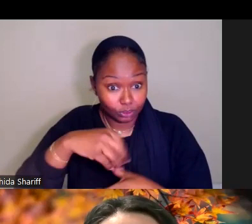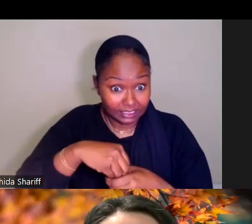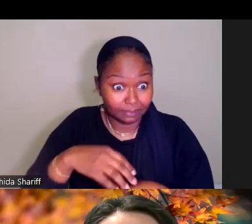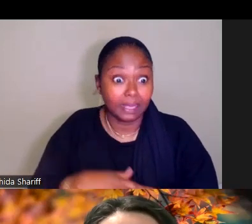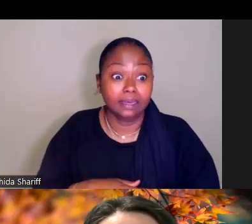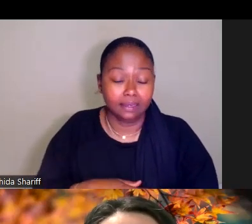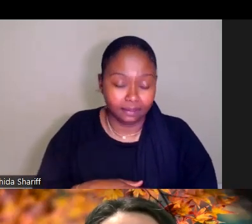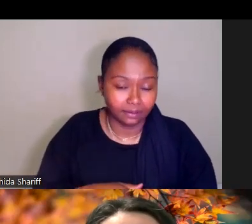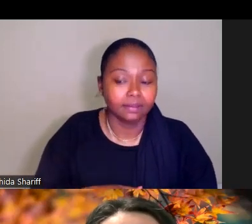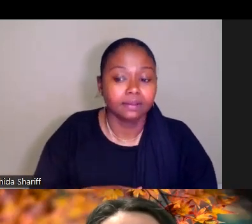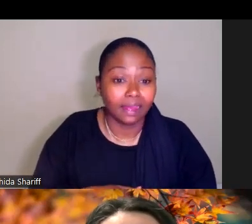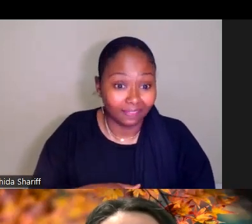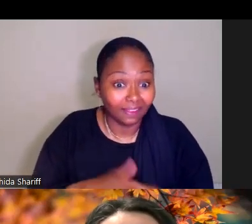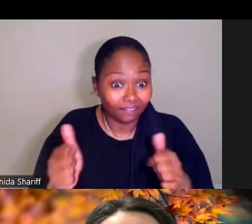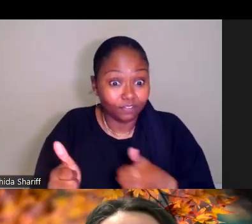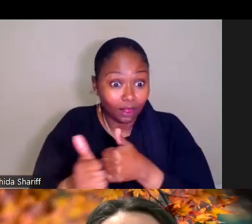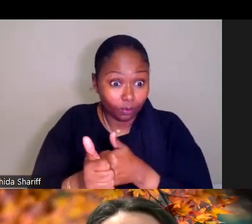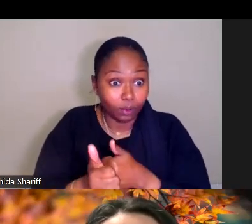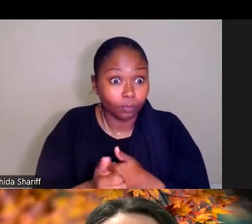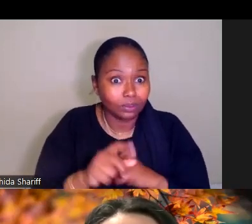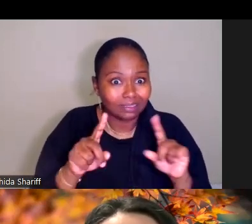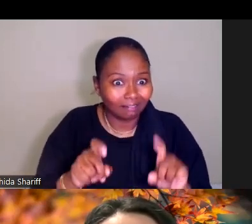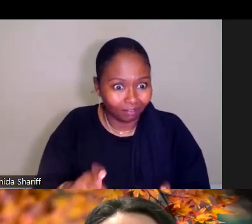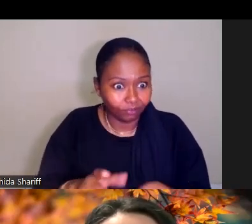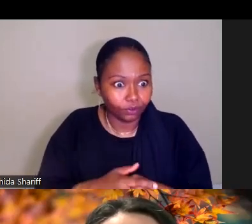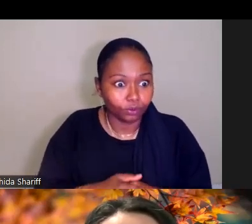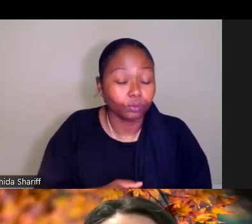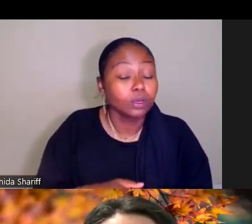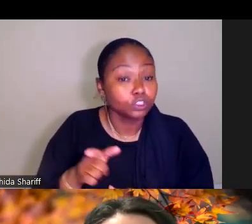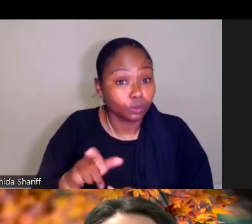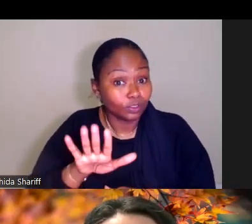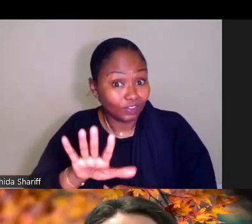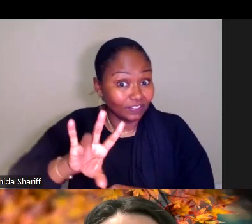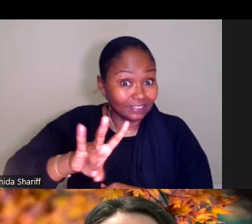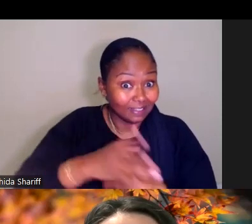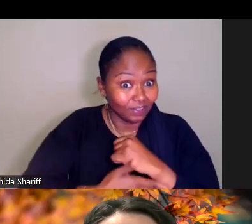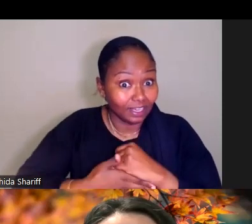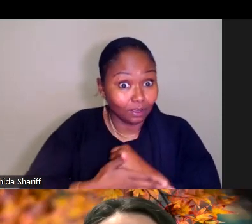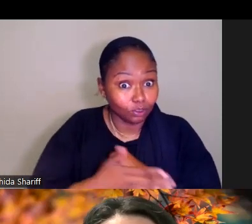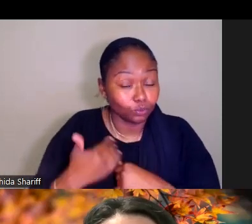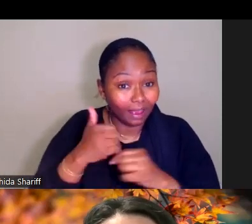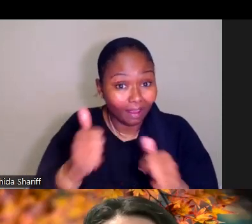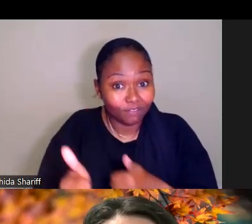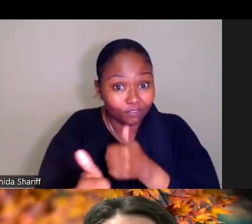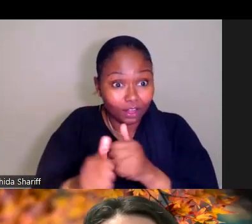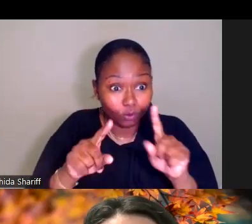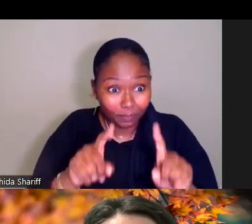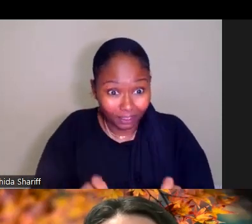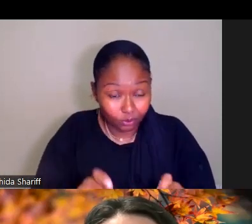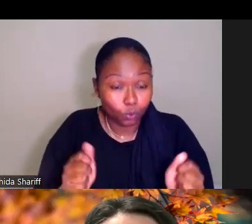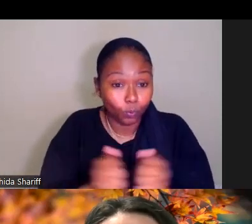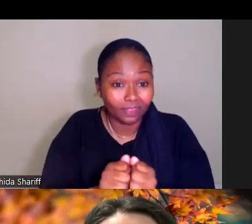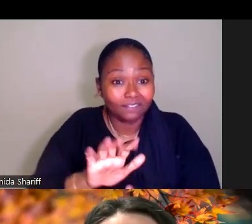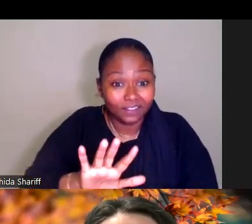follow-up interview? So out of those 57 counties, I was able to conduct a follow-up interview with 53 of the